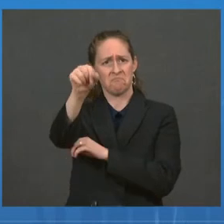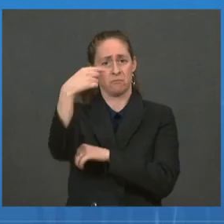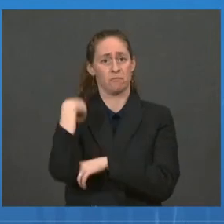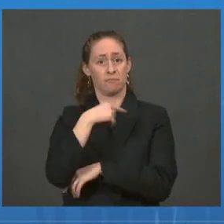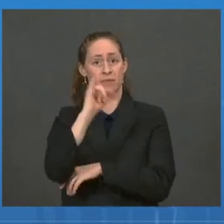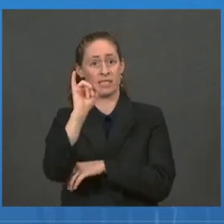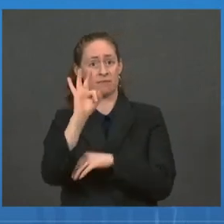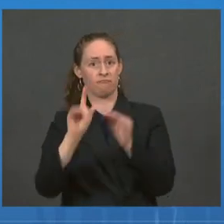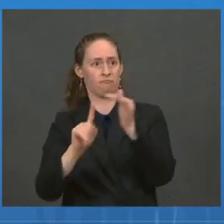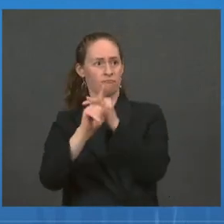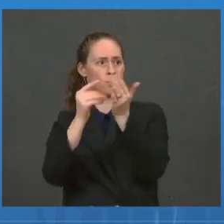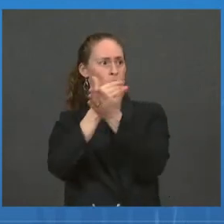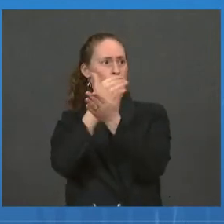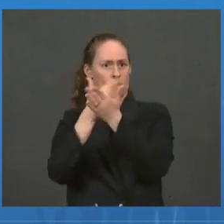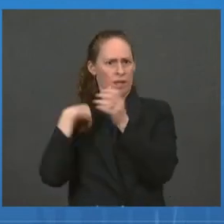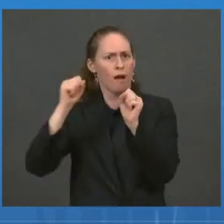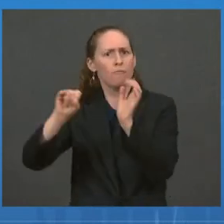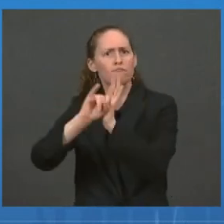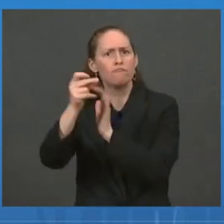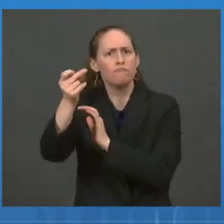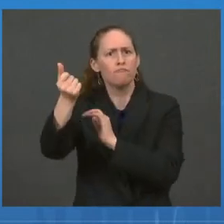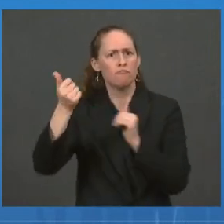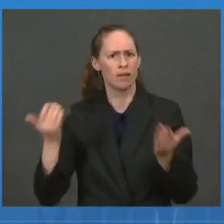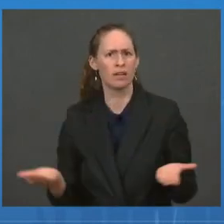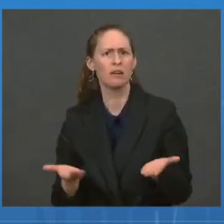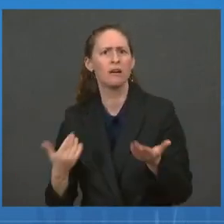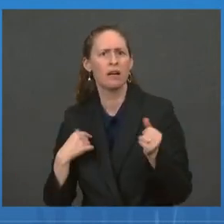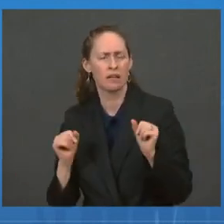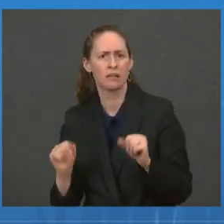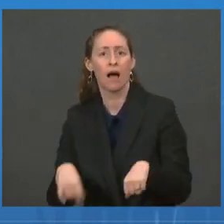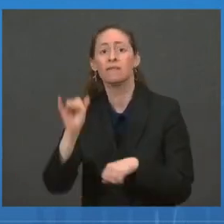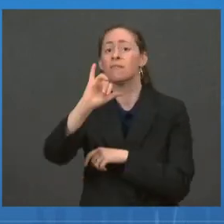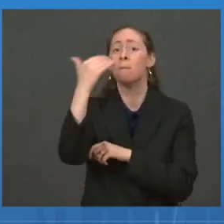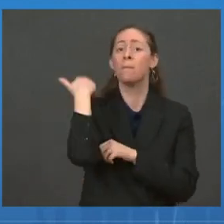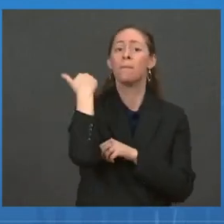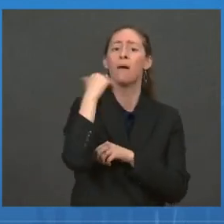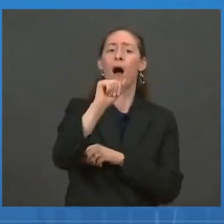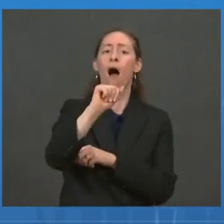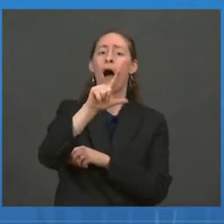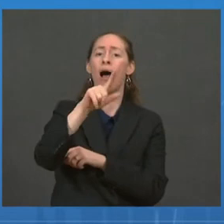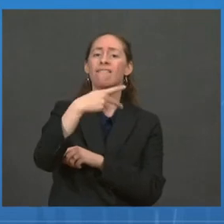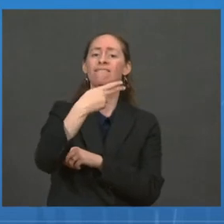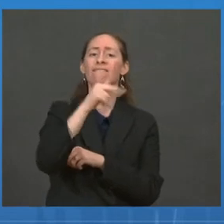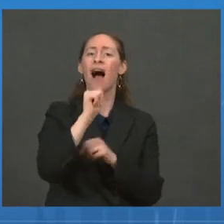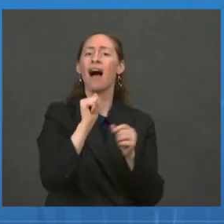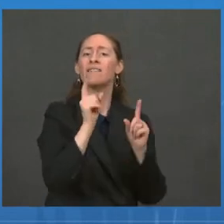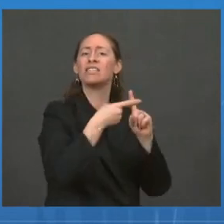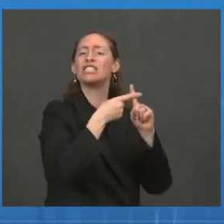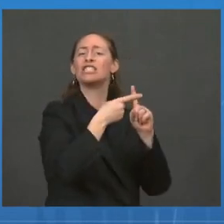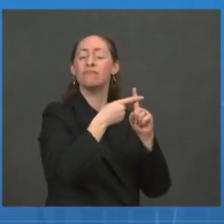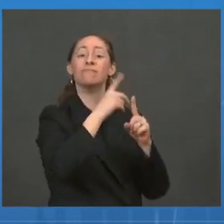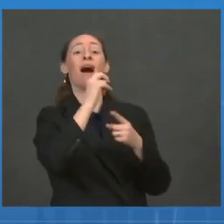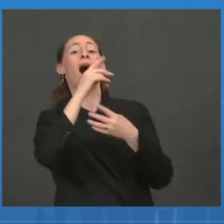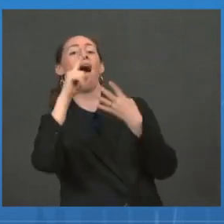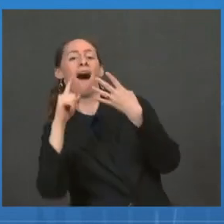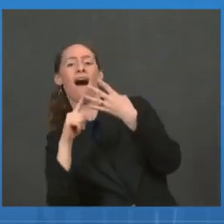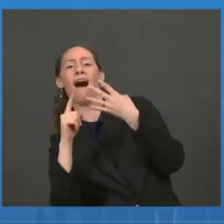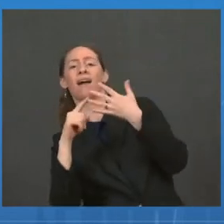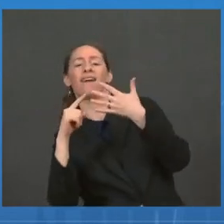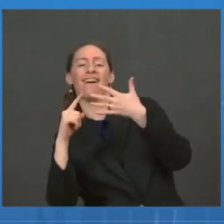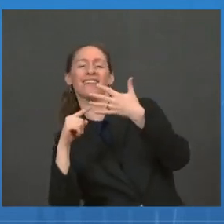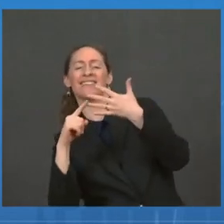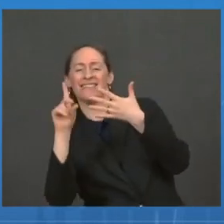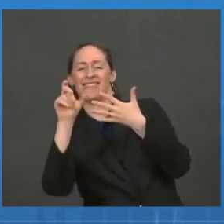summer we are actively putting systems in place with local and state laboratories to make detection and sequencing even